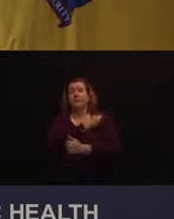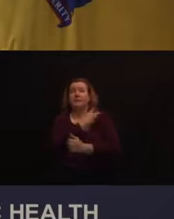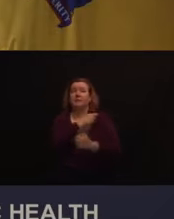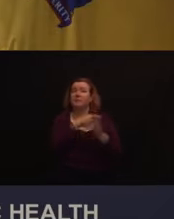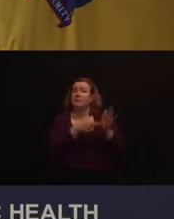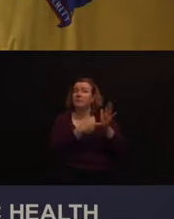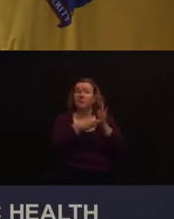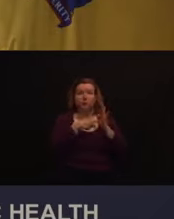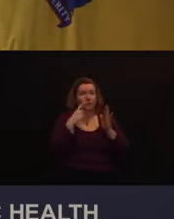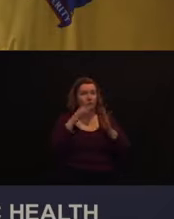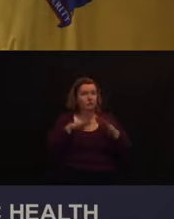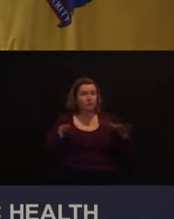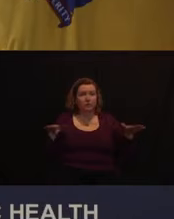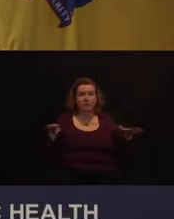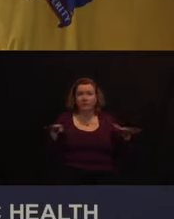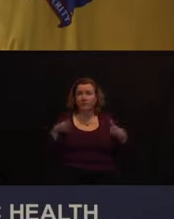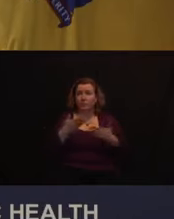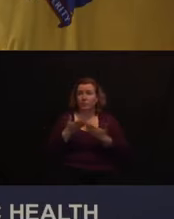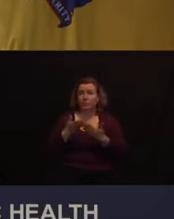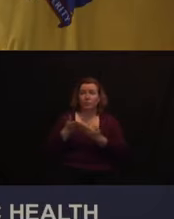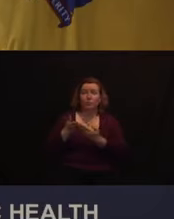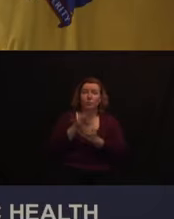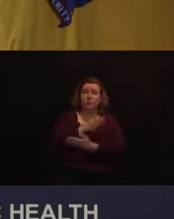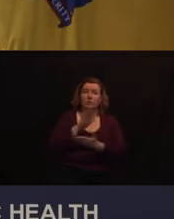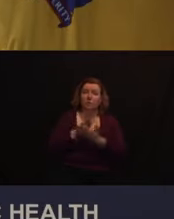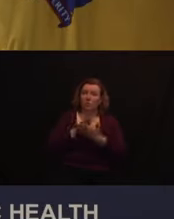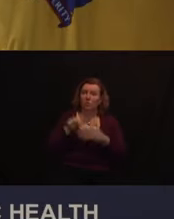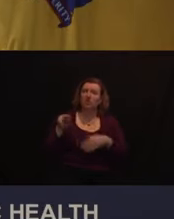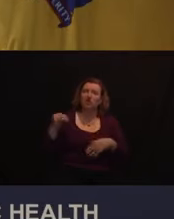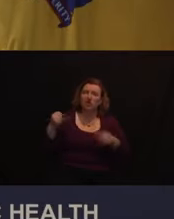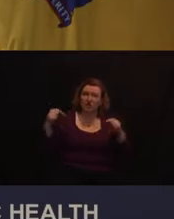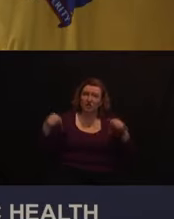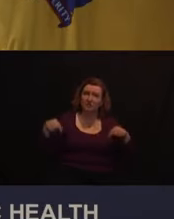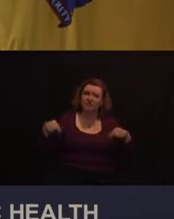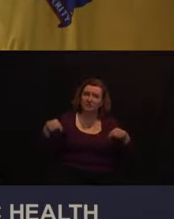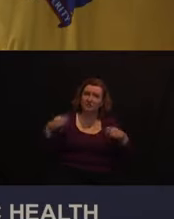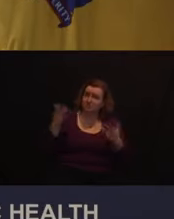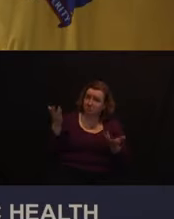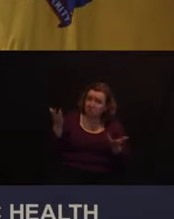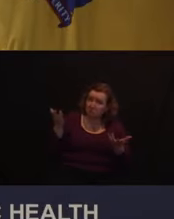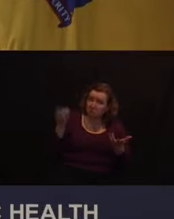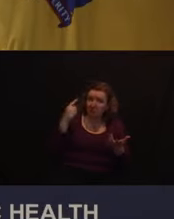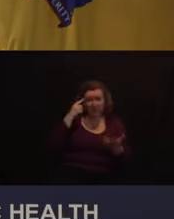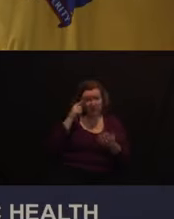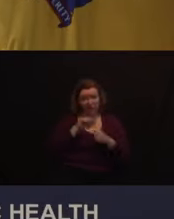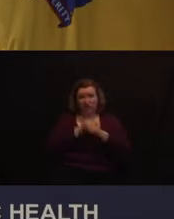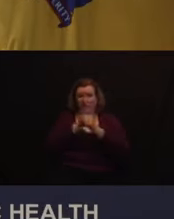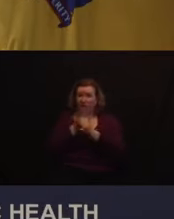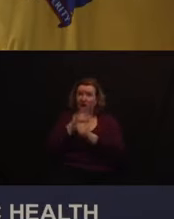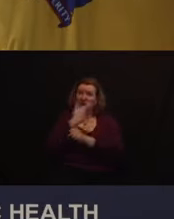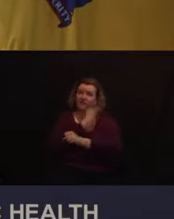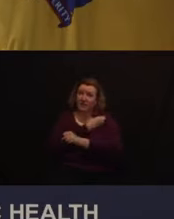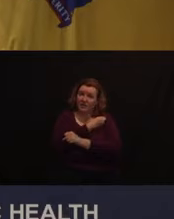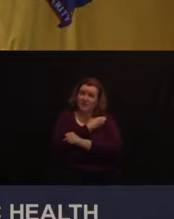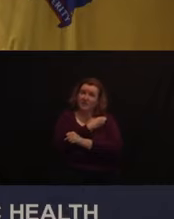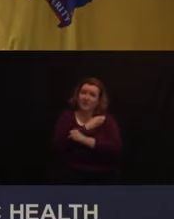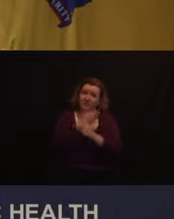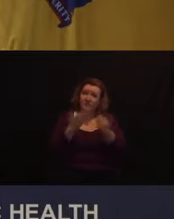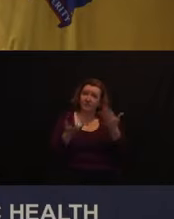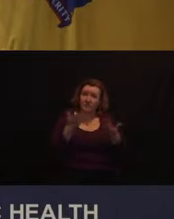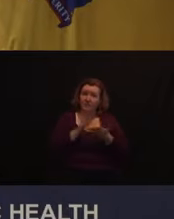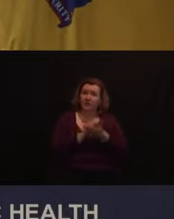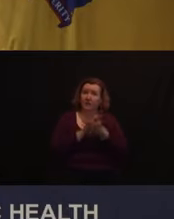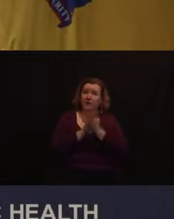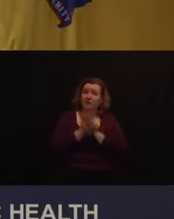children to attend preschool and school in New Jersey. Do you guys think that the COVID vaccine could or might be added to